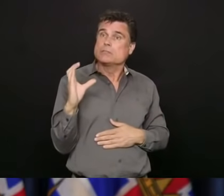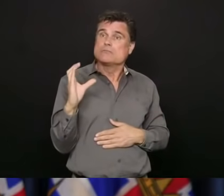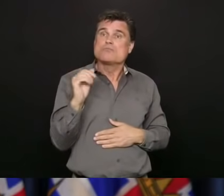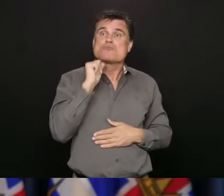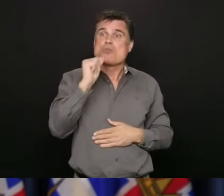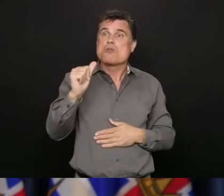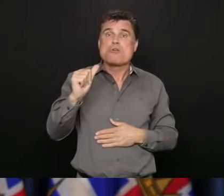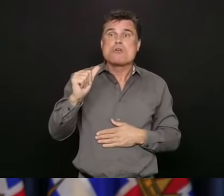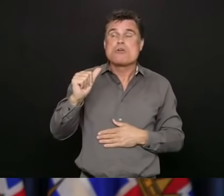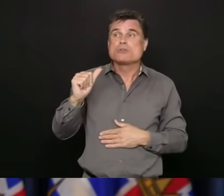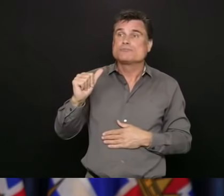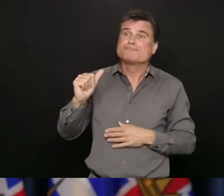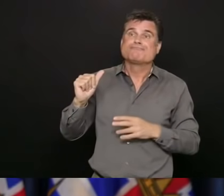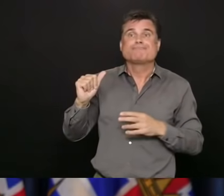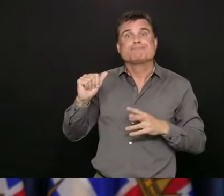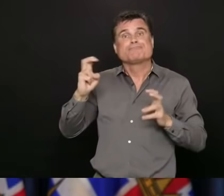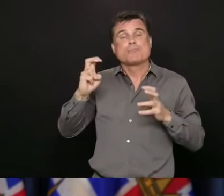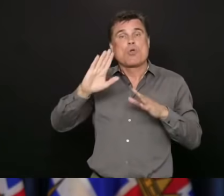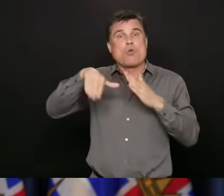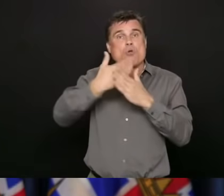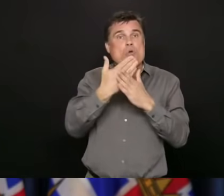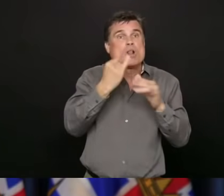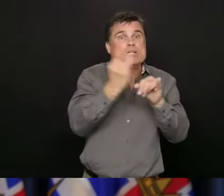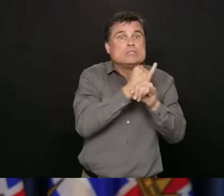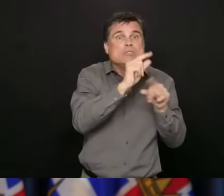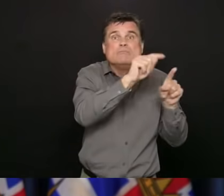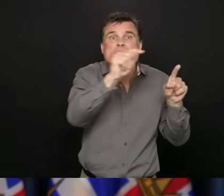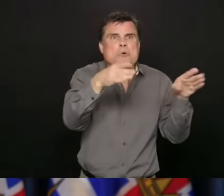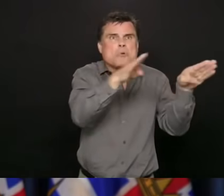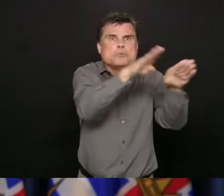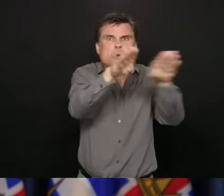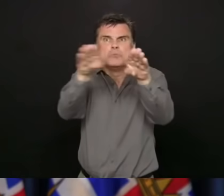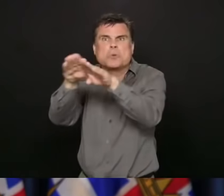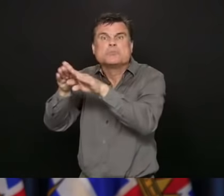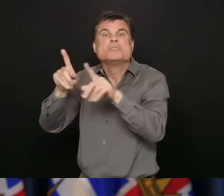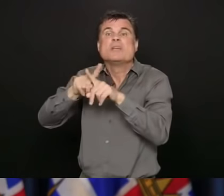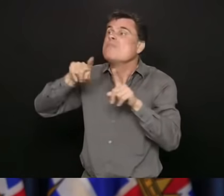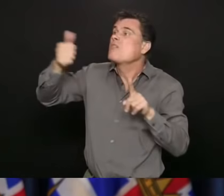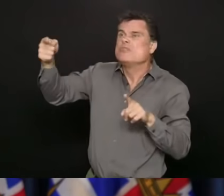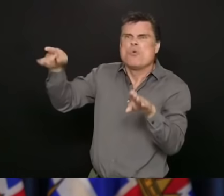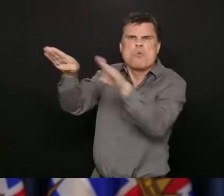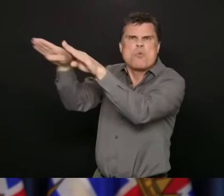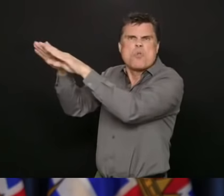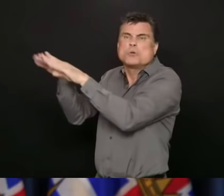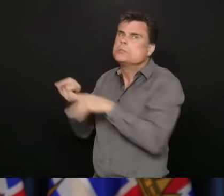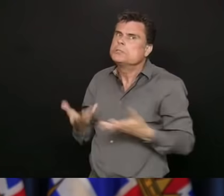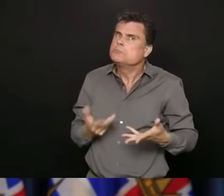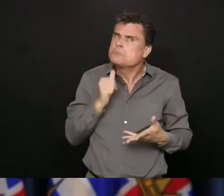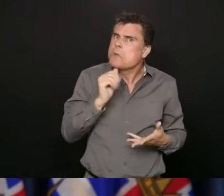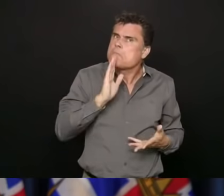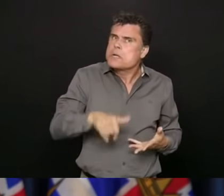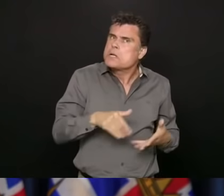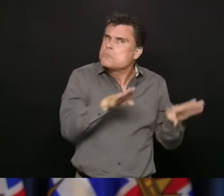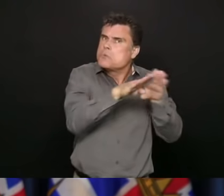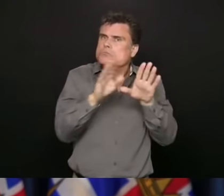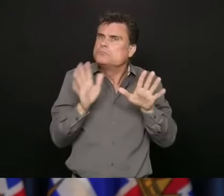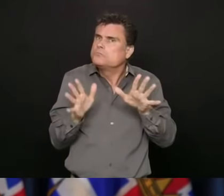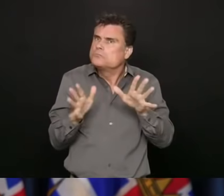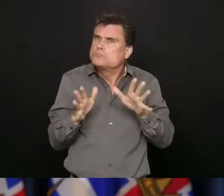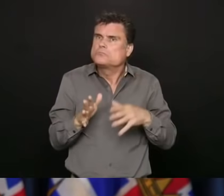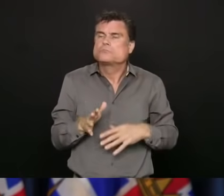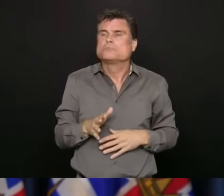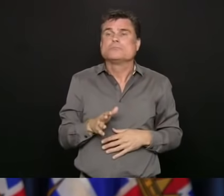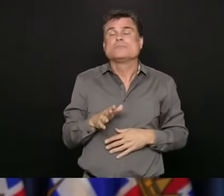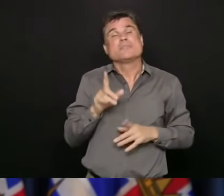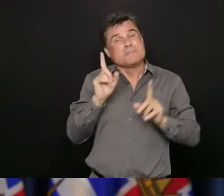away today that we have work to do. Physical distancing is going to be here for a long time, and we need to get our head around